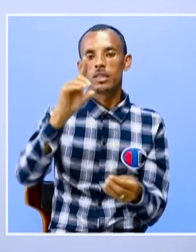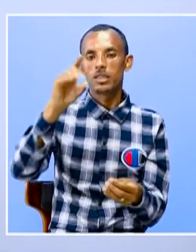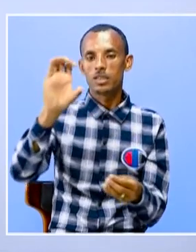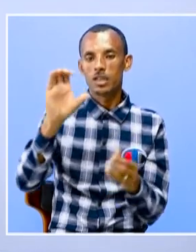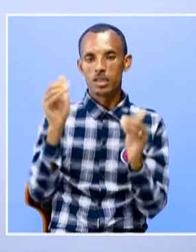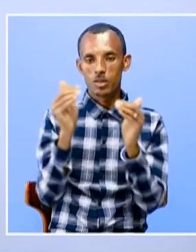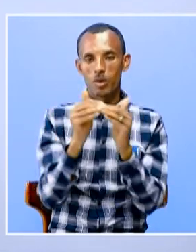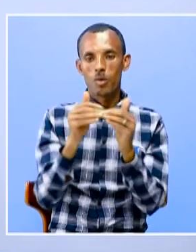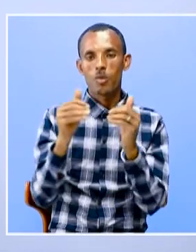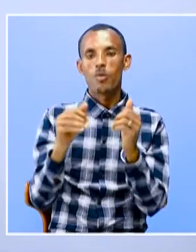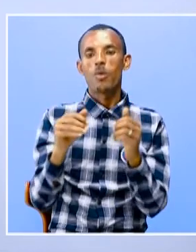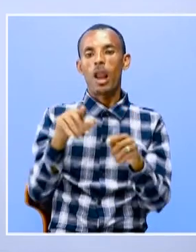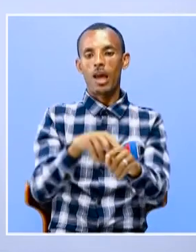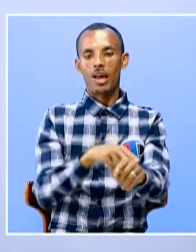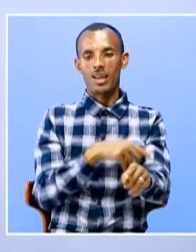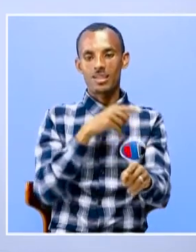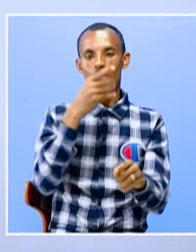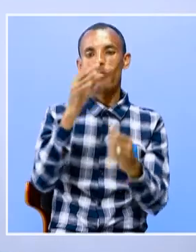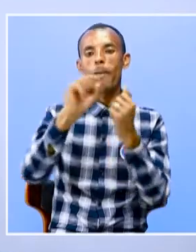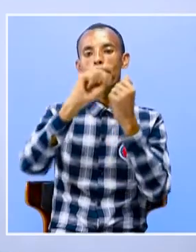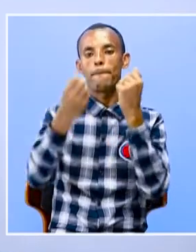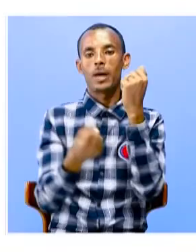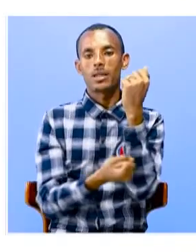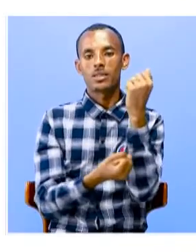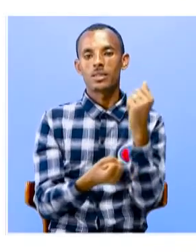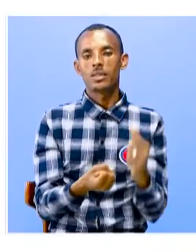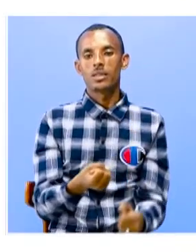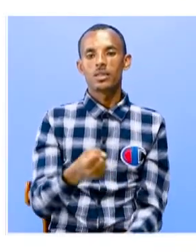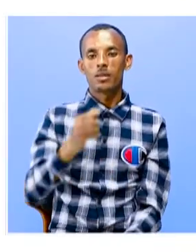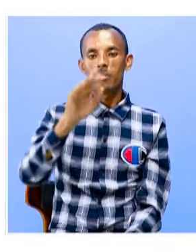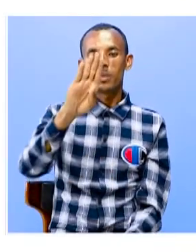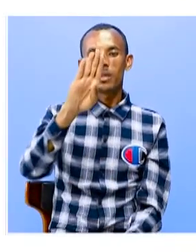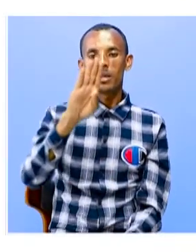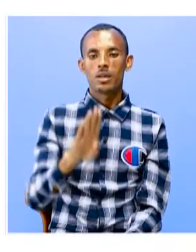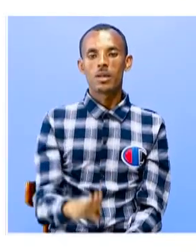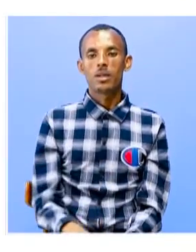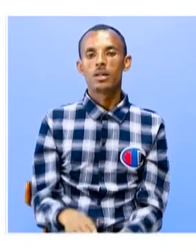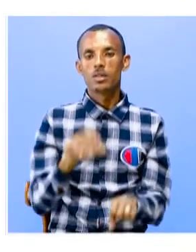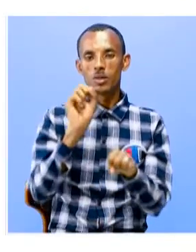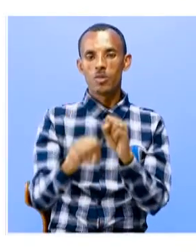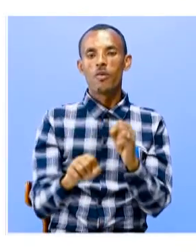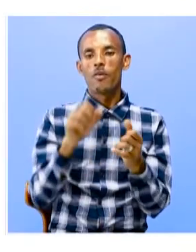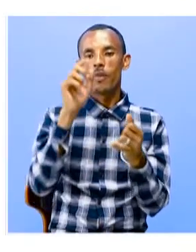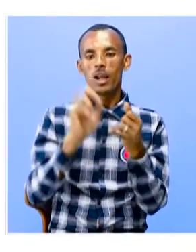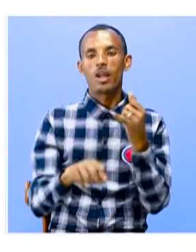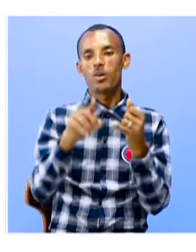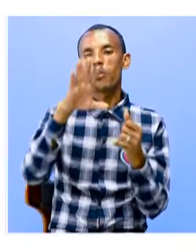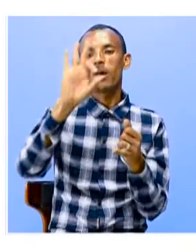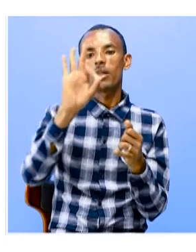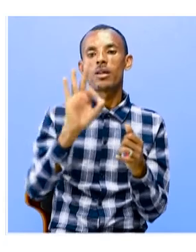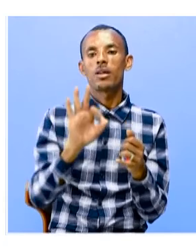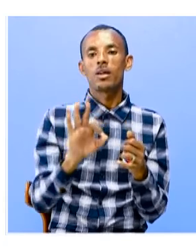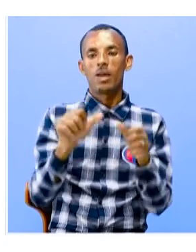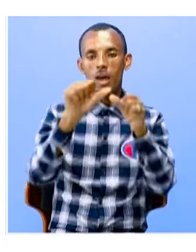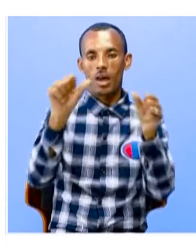DC is the total length, it is a base. Therefore, this one is B. So finally you have this equation,